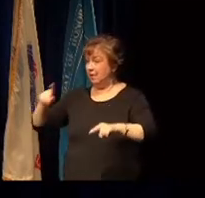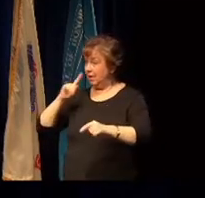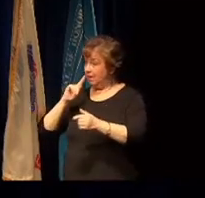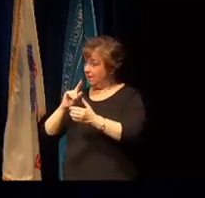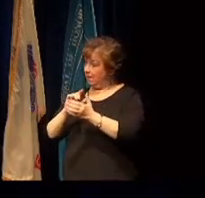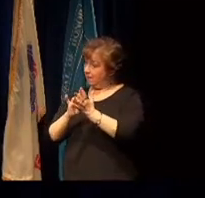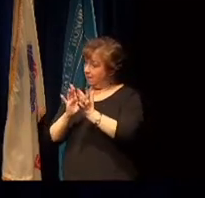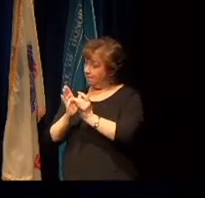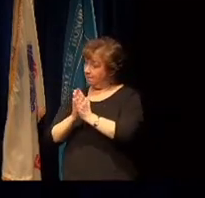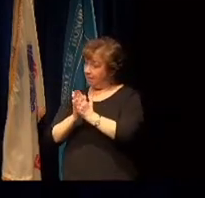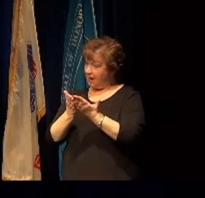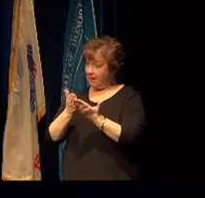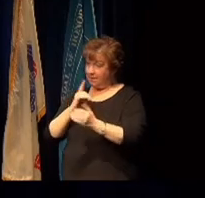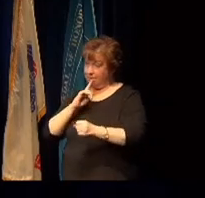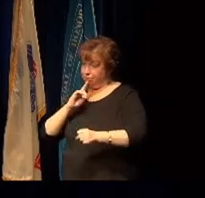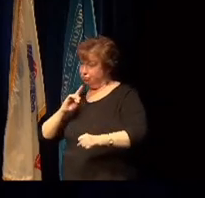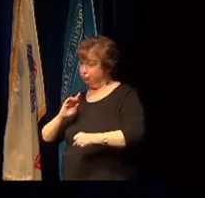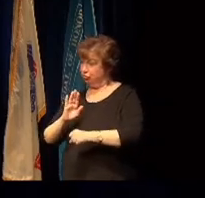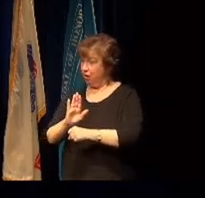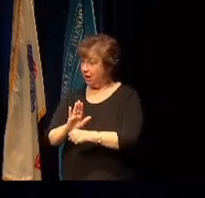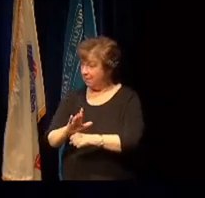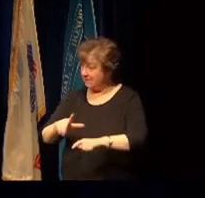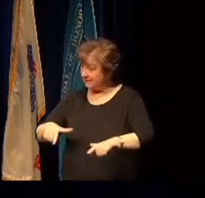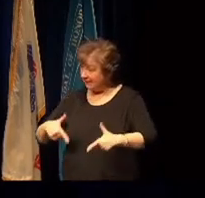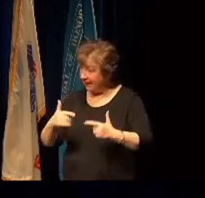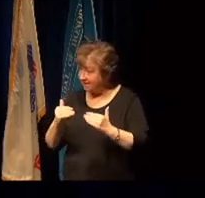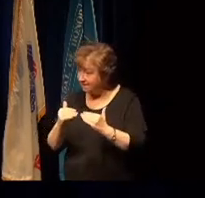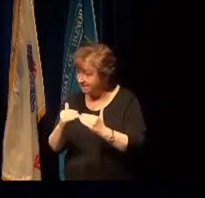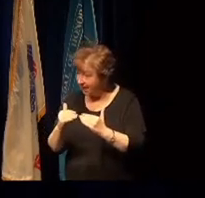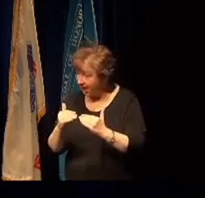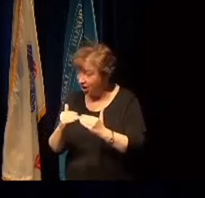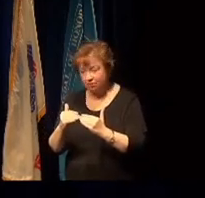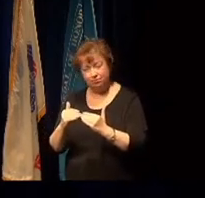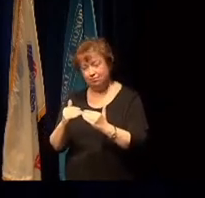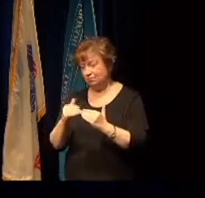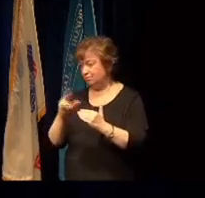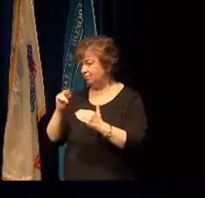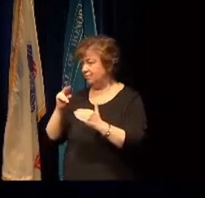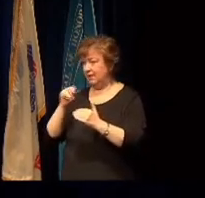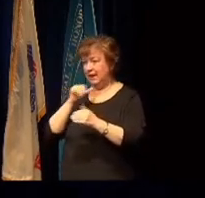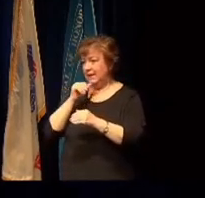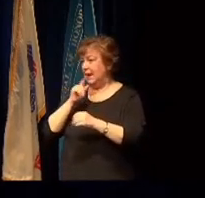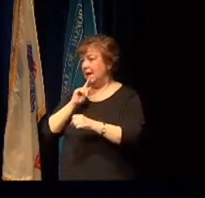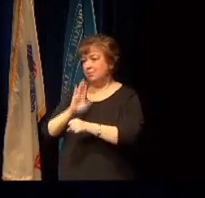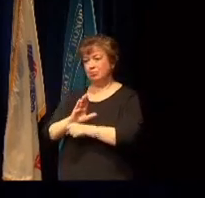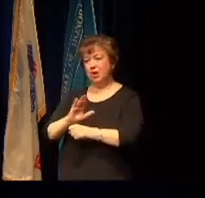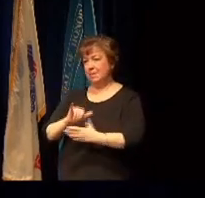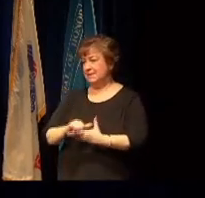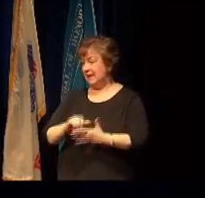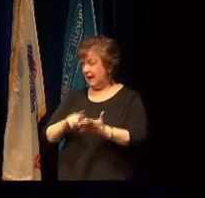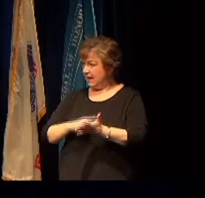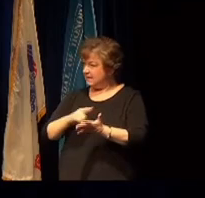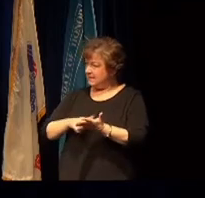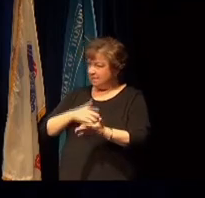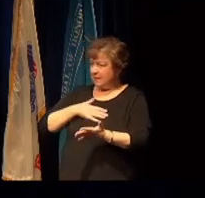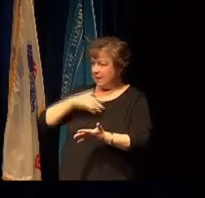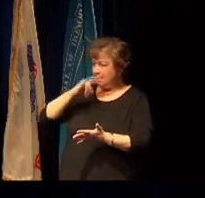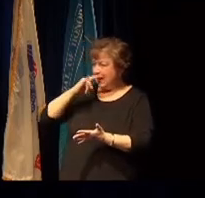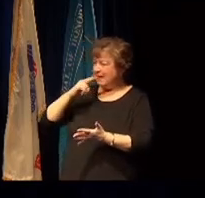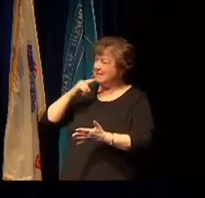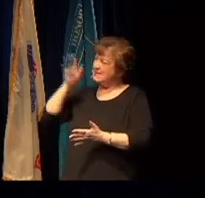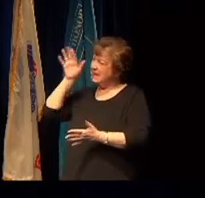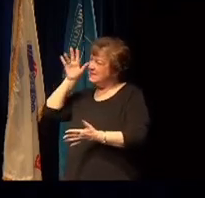life is fair. It doesn't promise that. I hear people, my children would say that, "Oh, Dad, life ain't